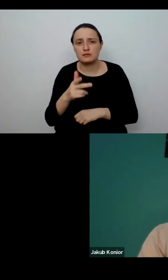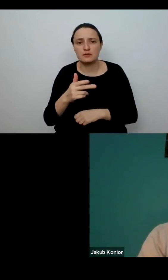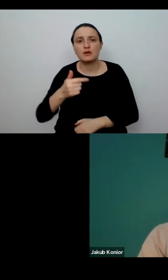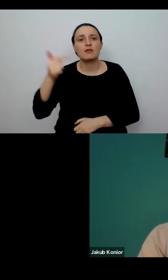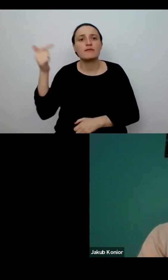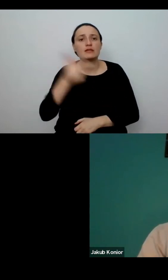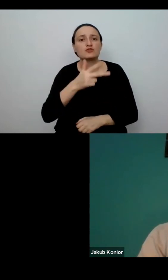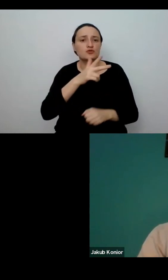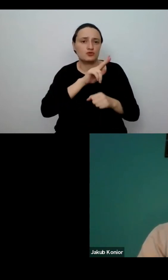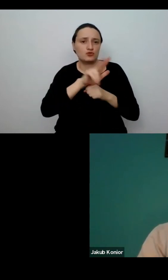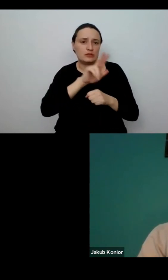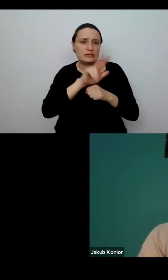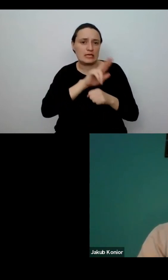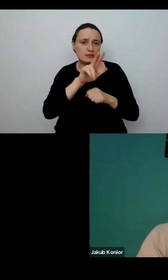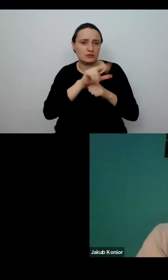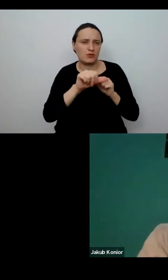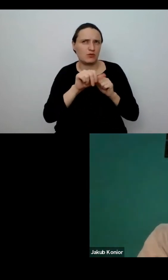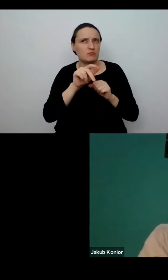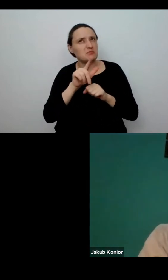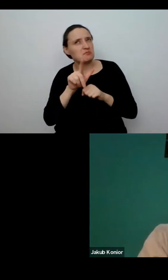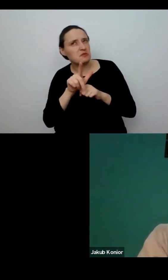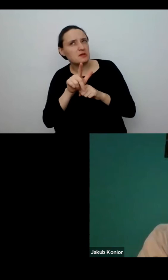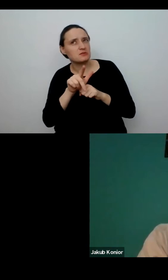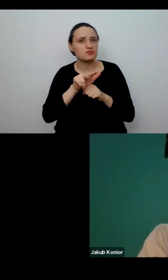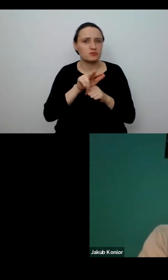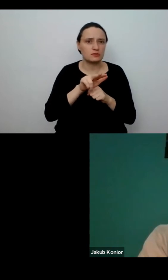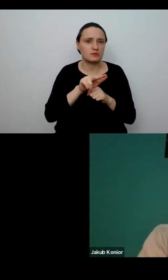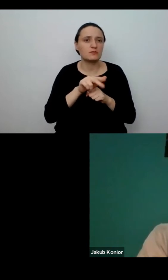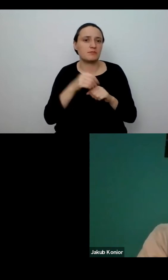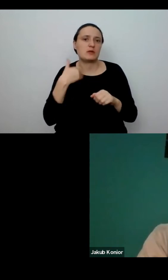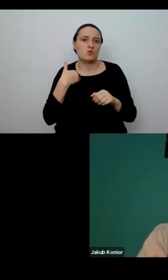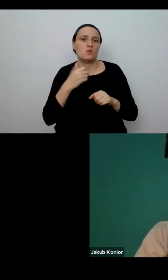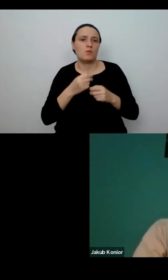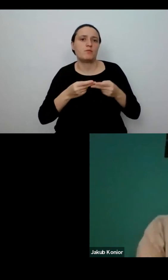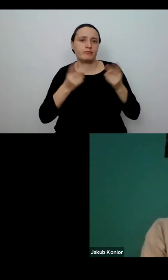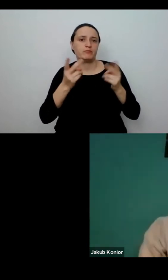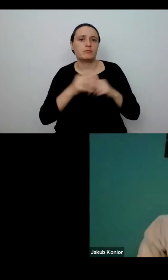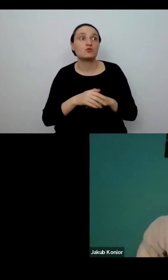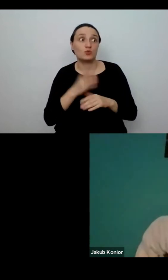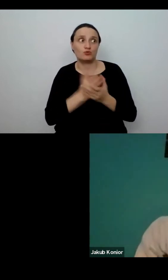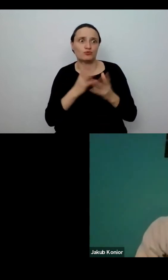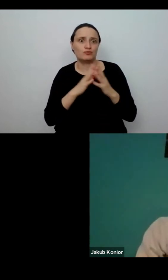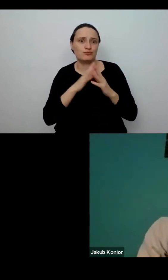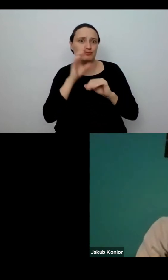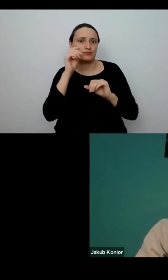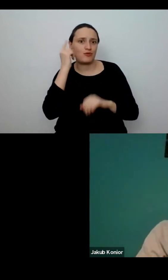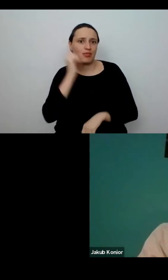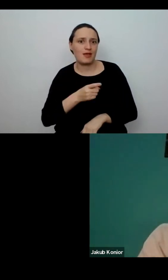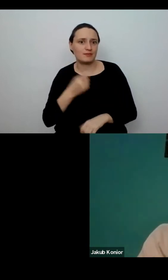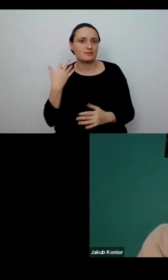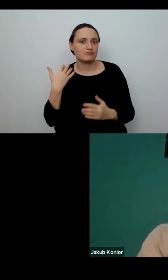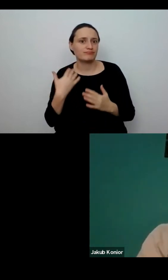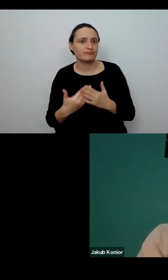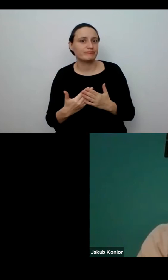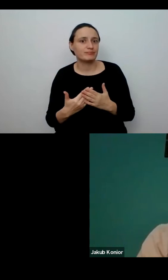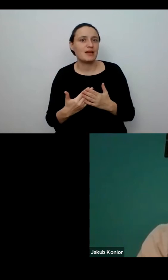2013, I think, or maybe 12. So it's been almost a decade now. And